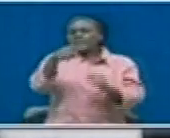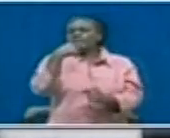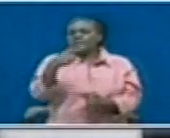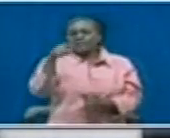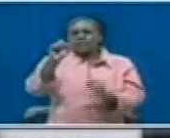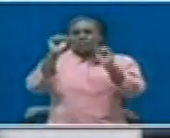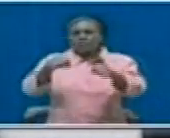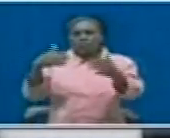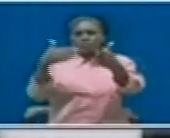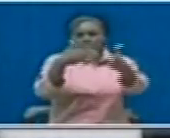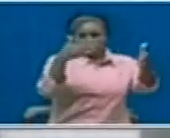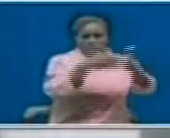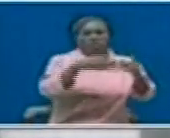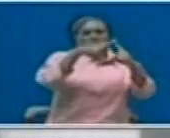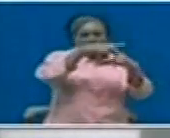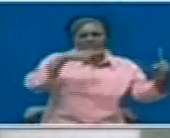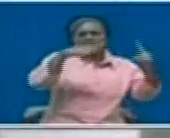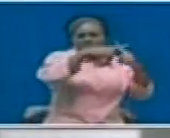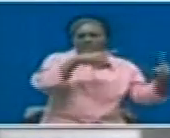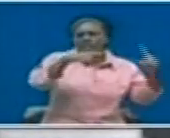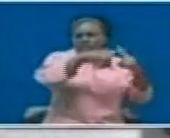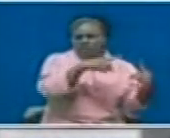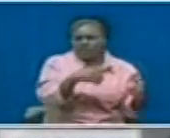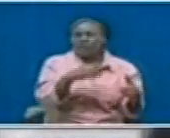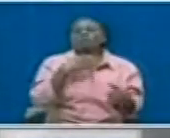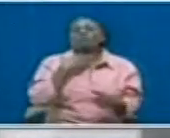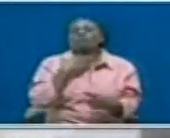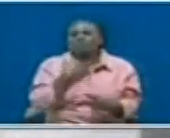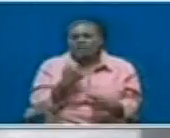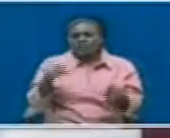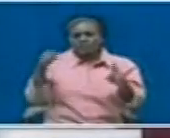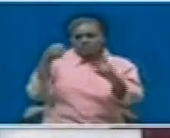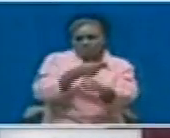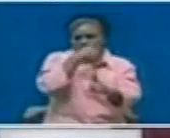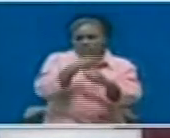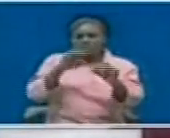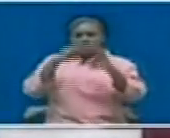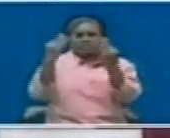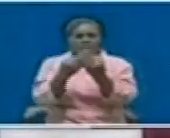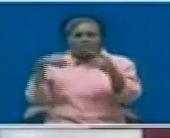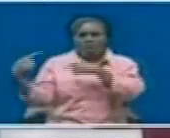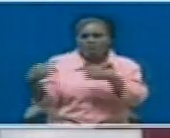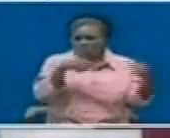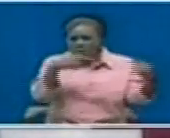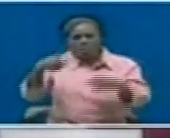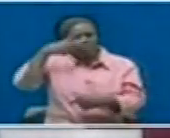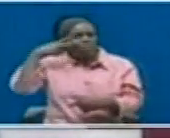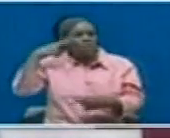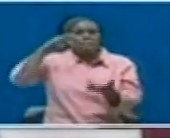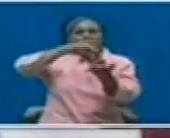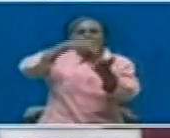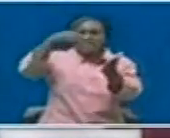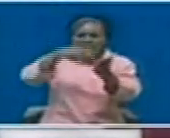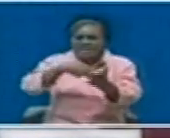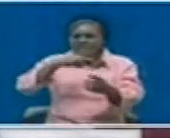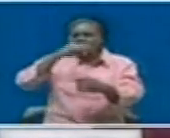will put a stop to extrajudicial killings and wanton harassment of families. Vita vya ugaidi haimaanishi